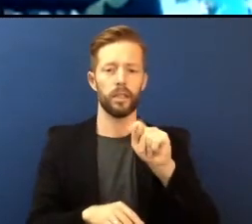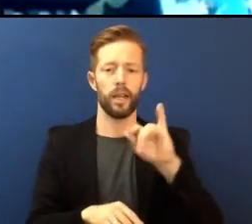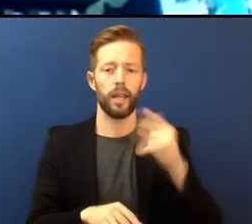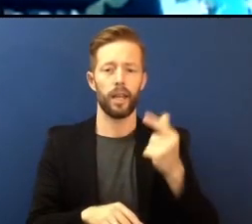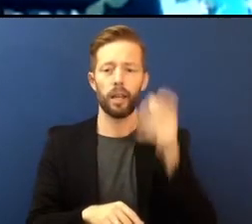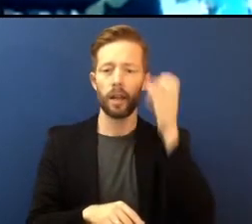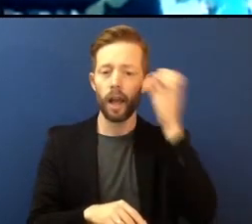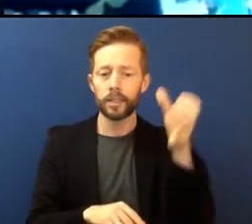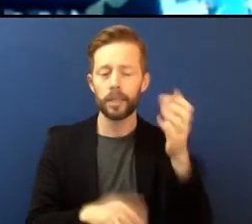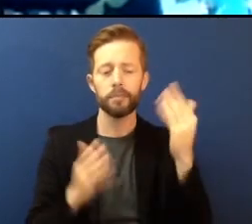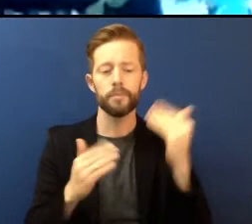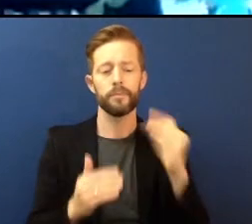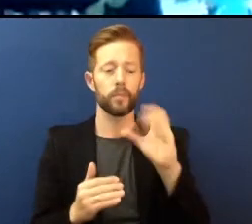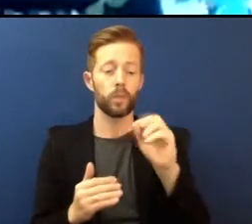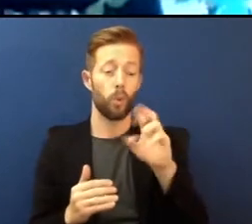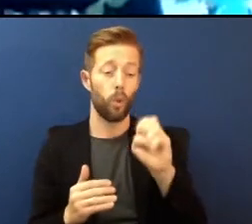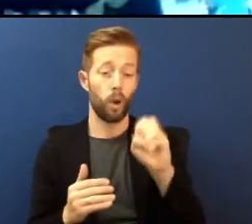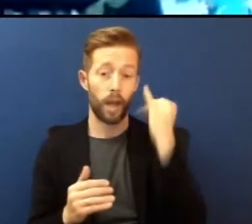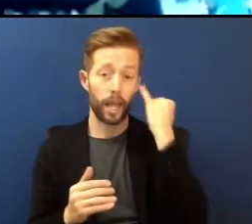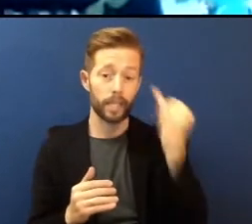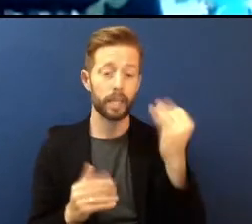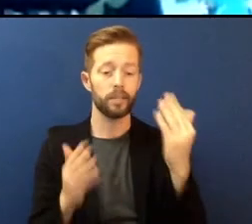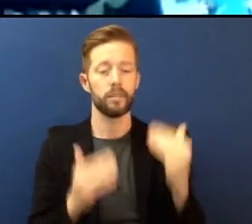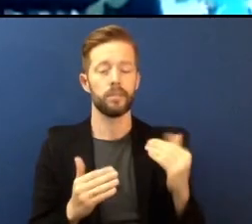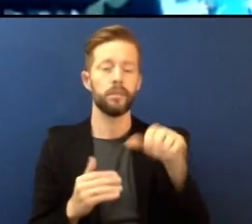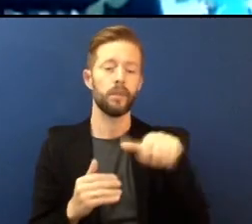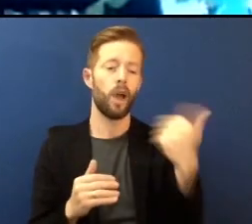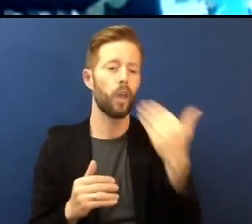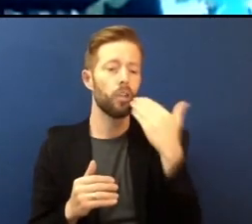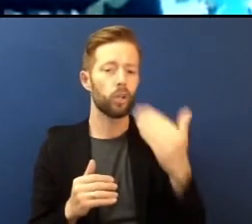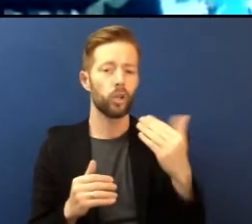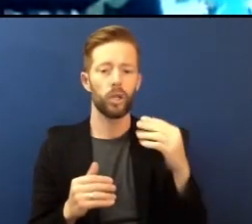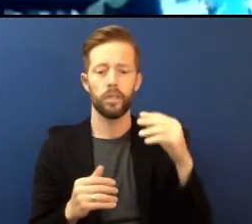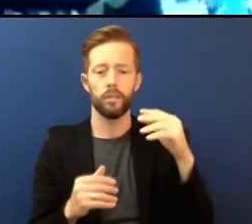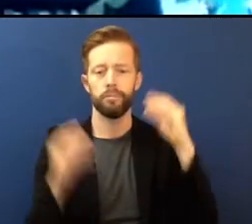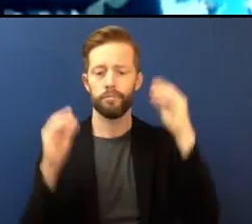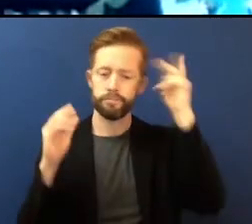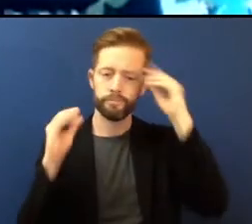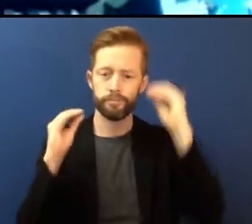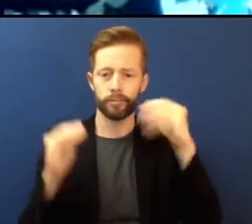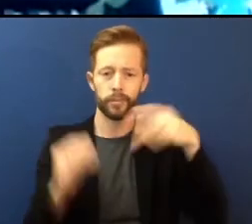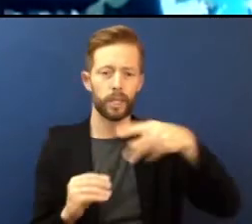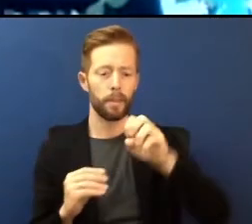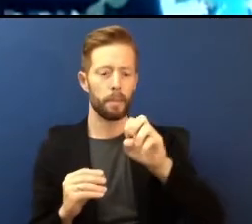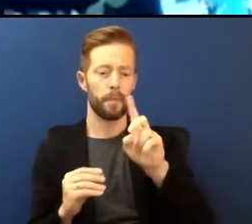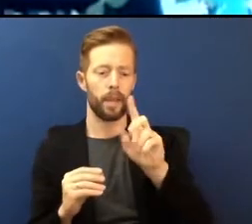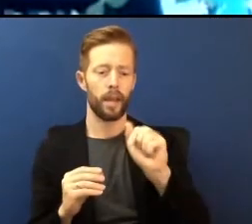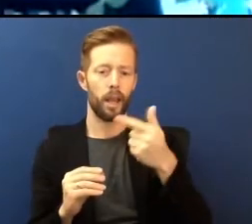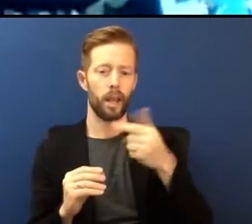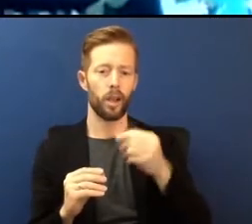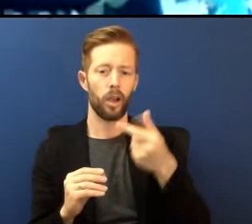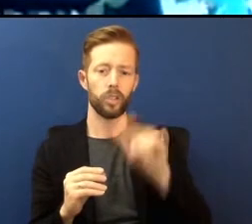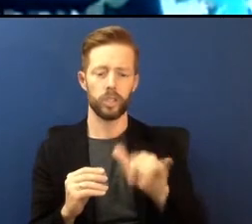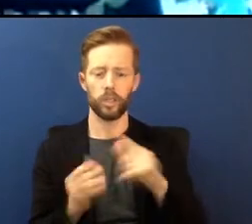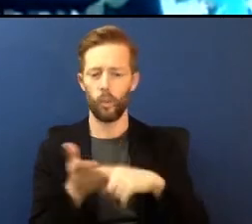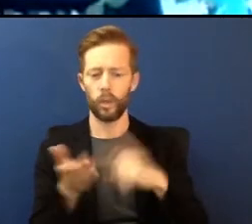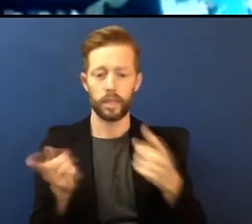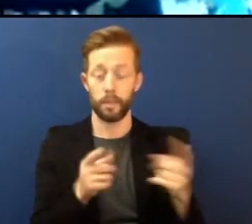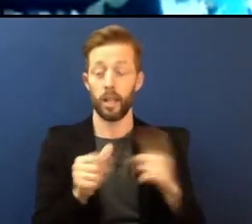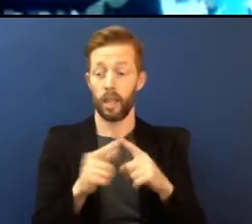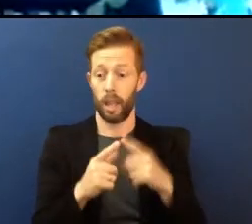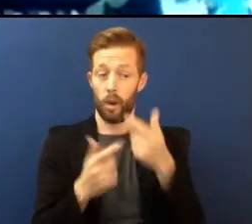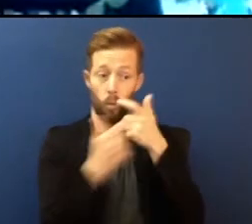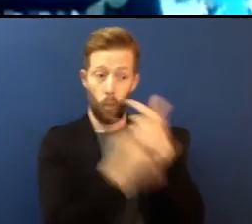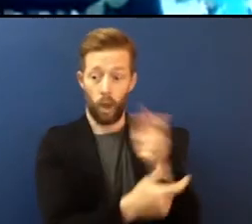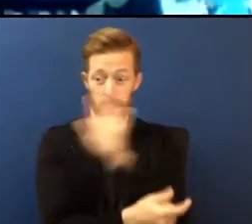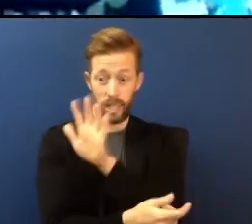cross-cutting concepts, one that says core ideas, and then another one says, other good pedagogy? What other things do you notice is happening? And